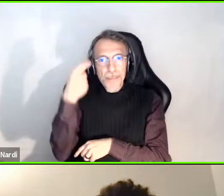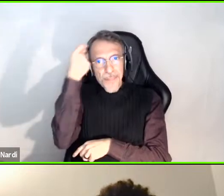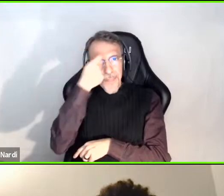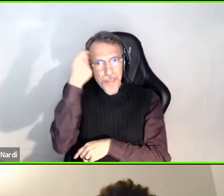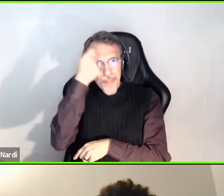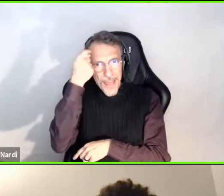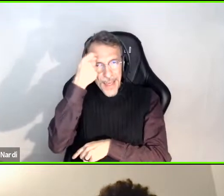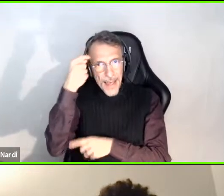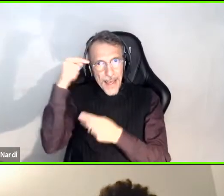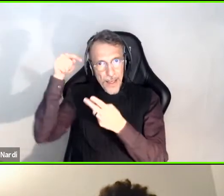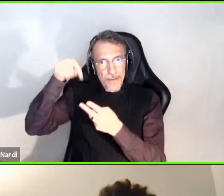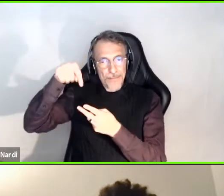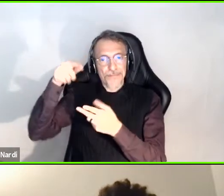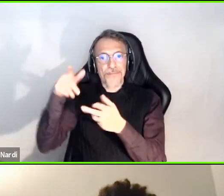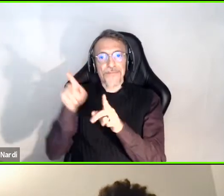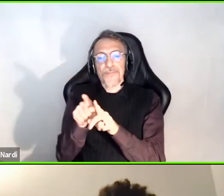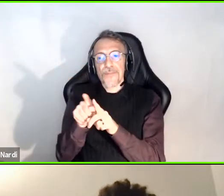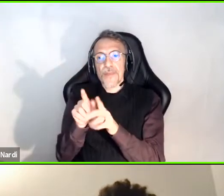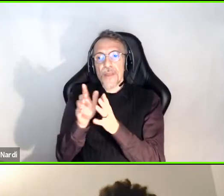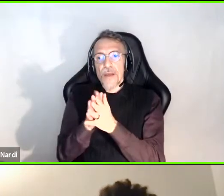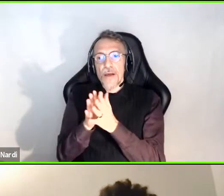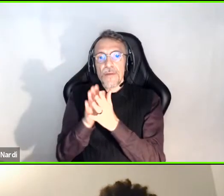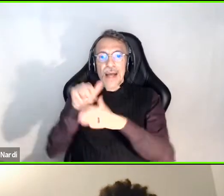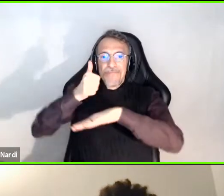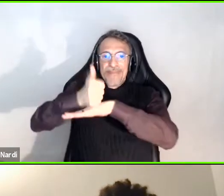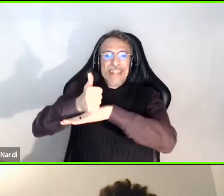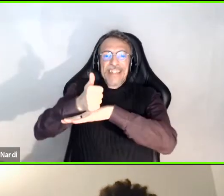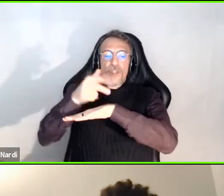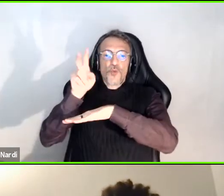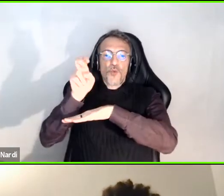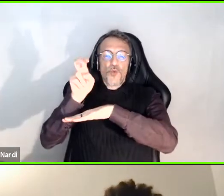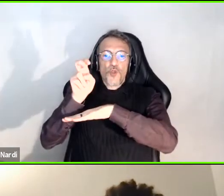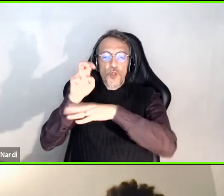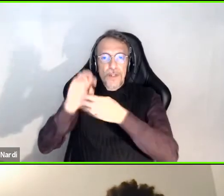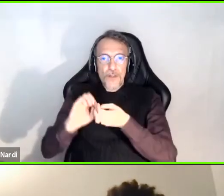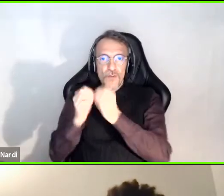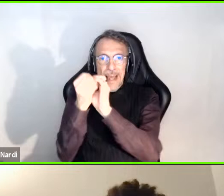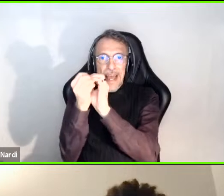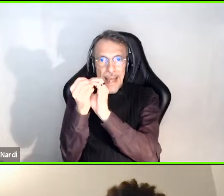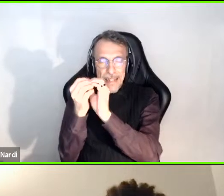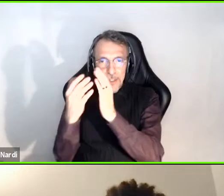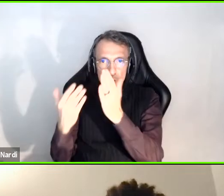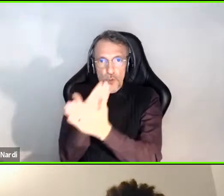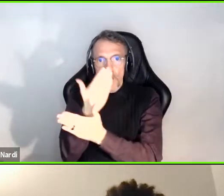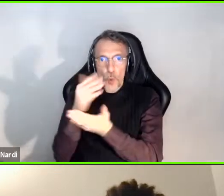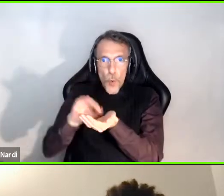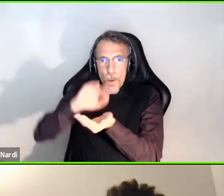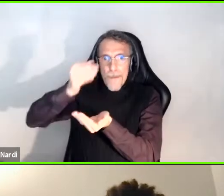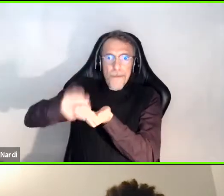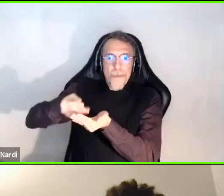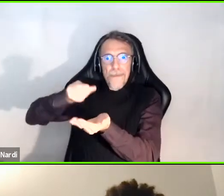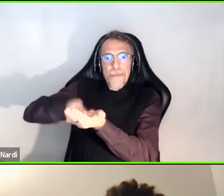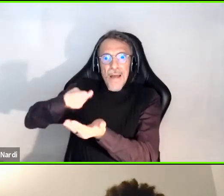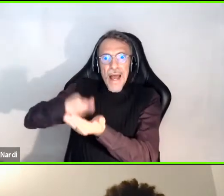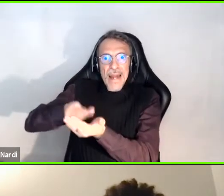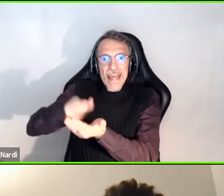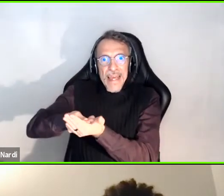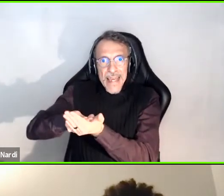this as an institution that creates a massive new pool of money, or as